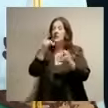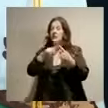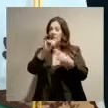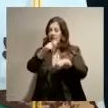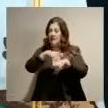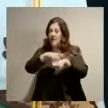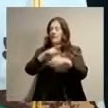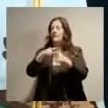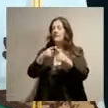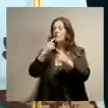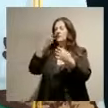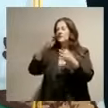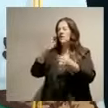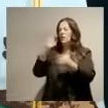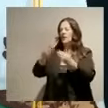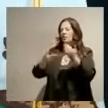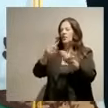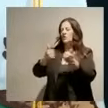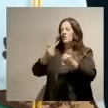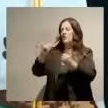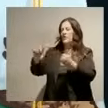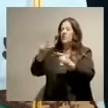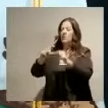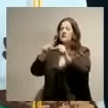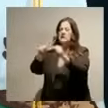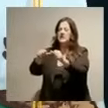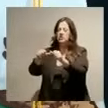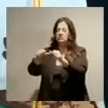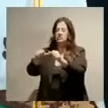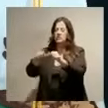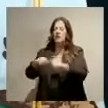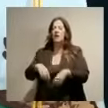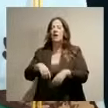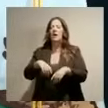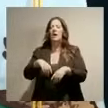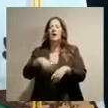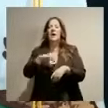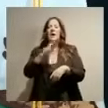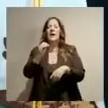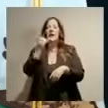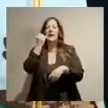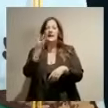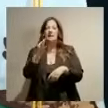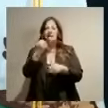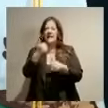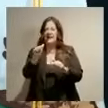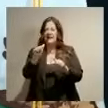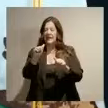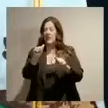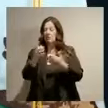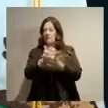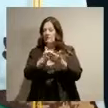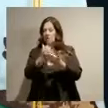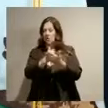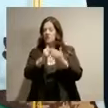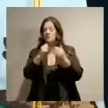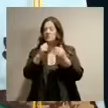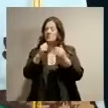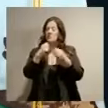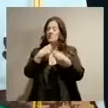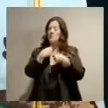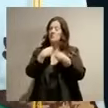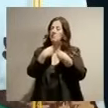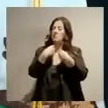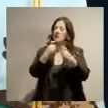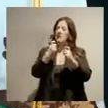trigger that would trigger it off if our revenues performed at a level that allowed us to do so.